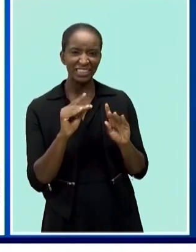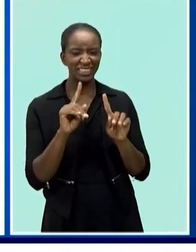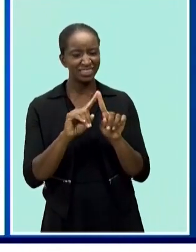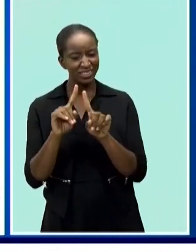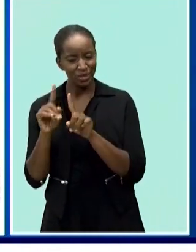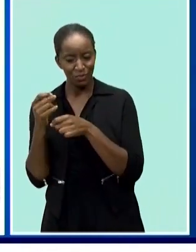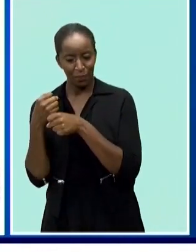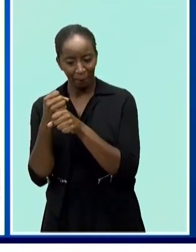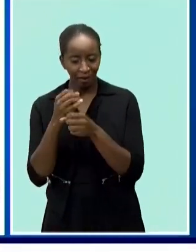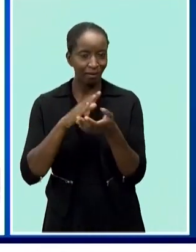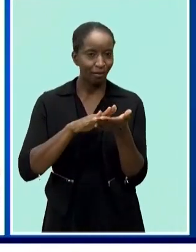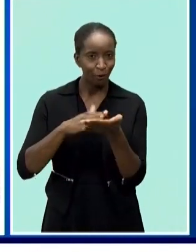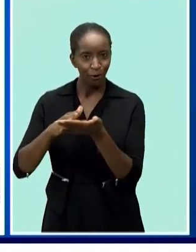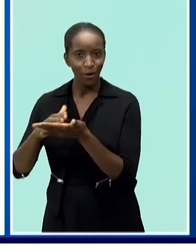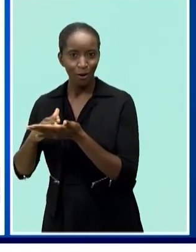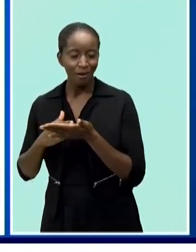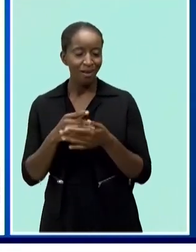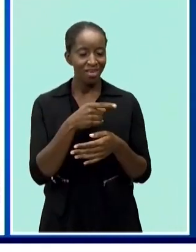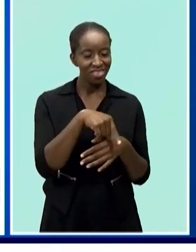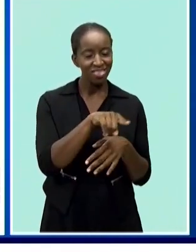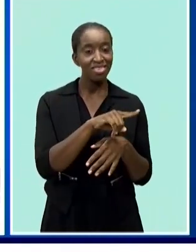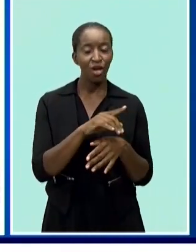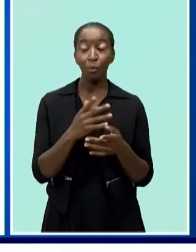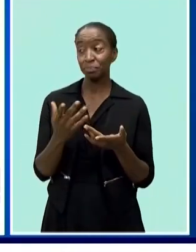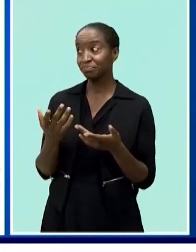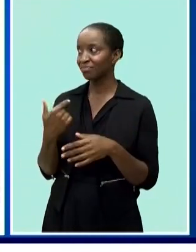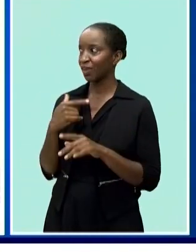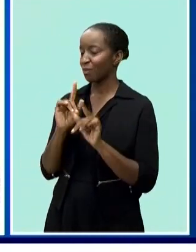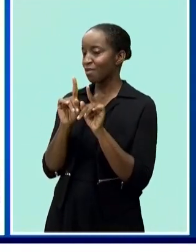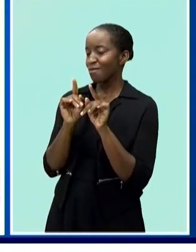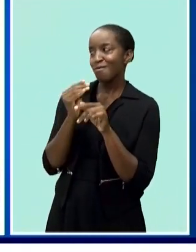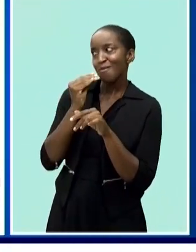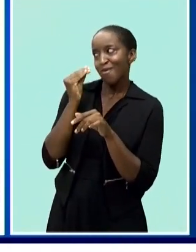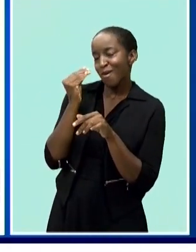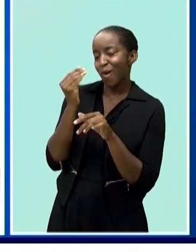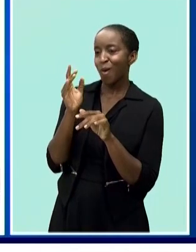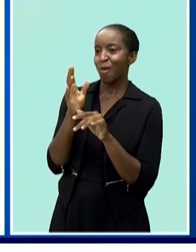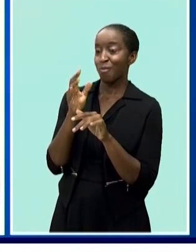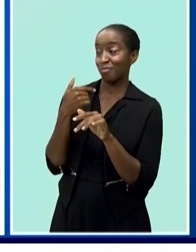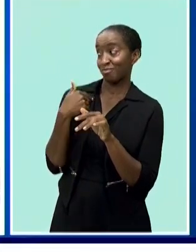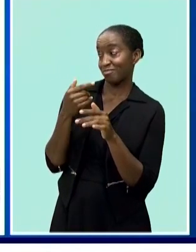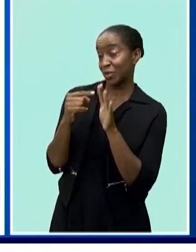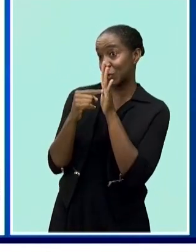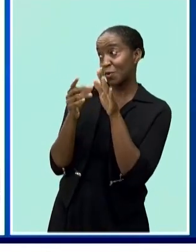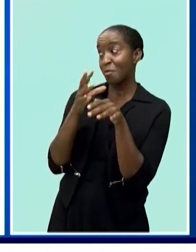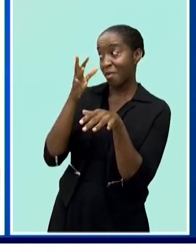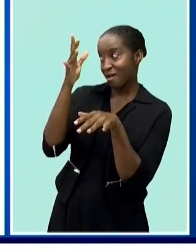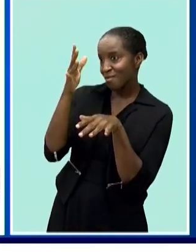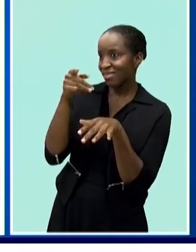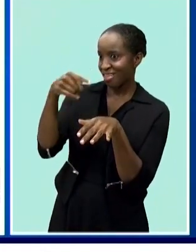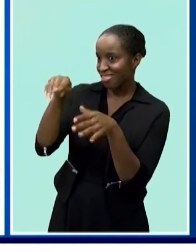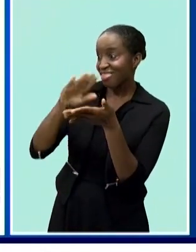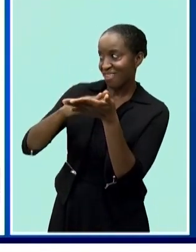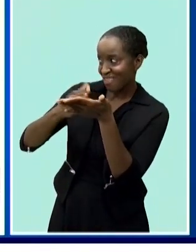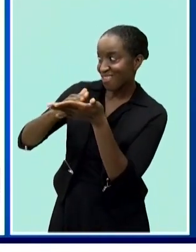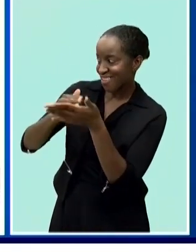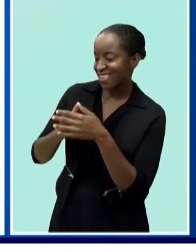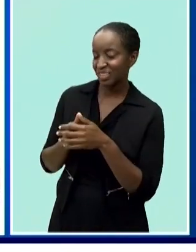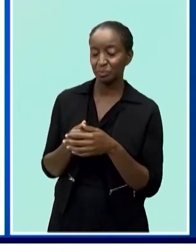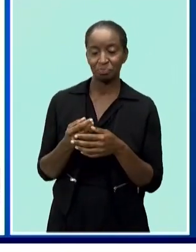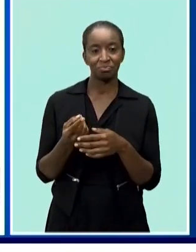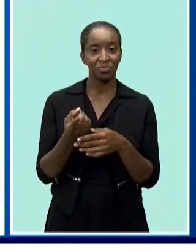and they have been compliant. Some of them said they went home and got their parents to do some of the dishes that they have done here. One